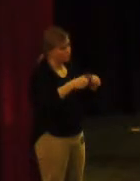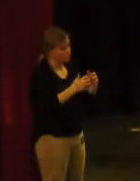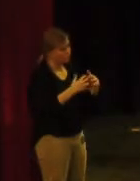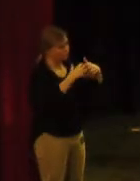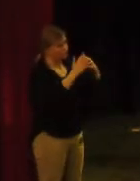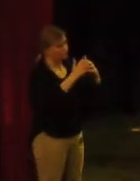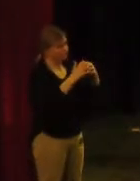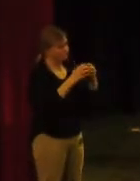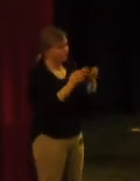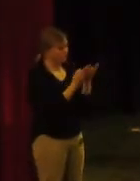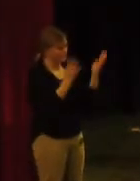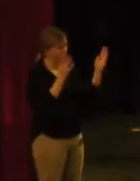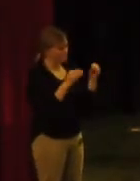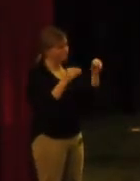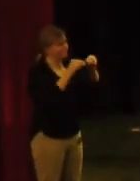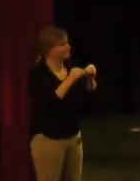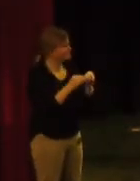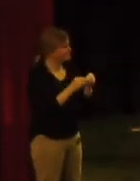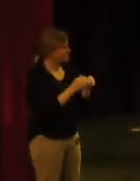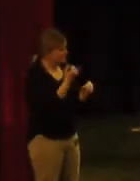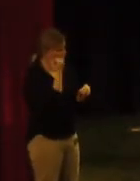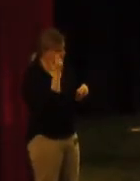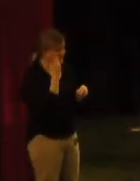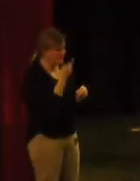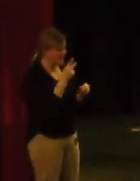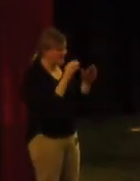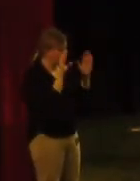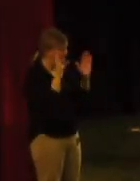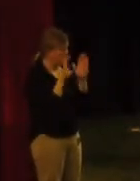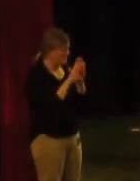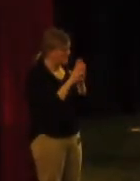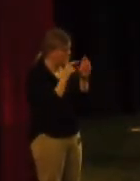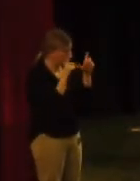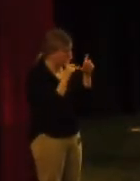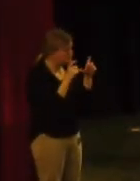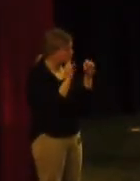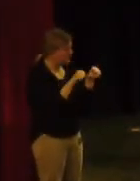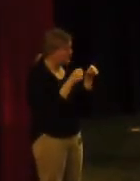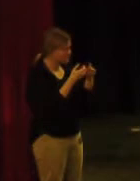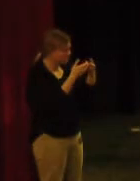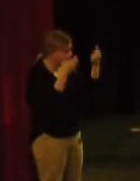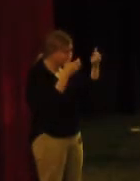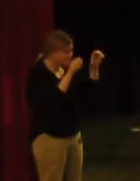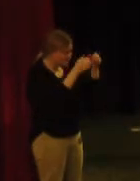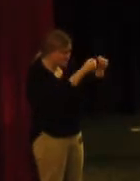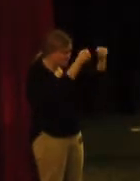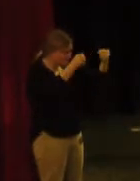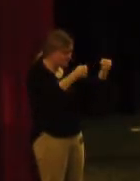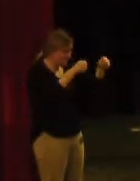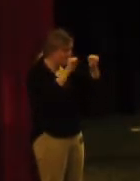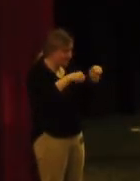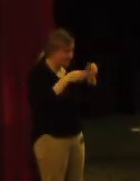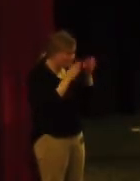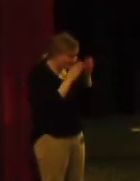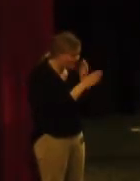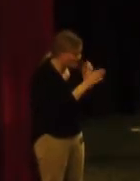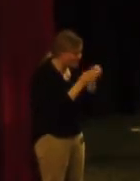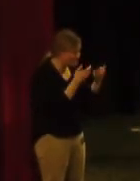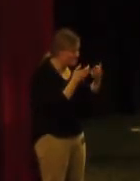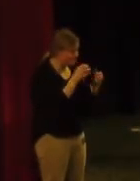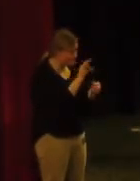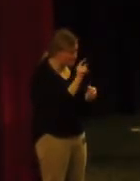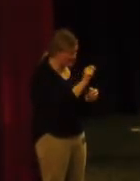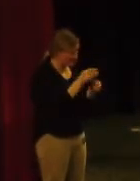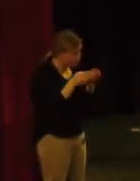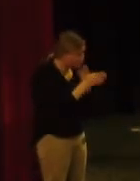at. You have seen other pictures that have big slats where you can maybe get half your head in between. They have some areas where they've got kind of make it